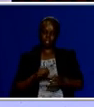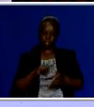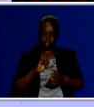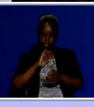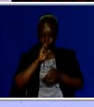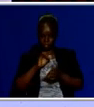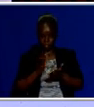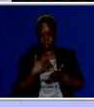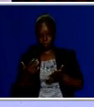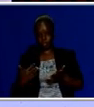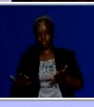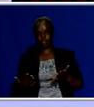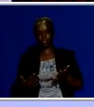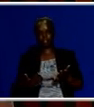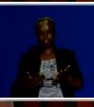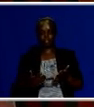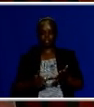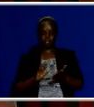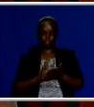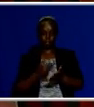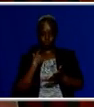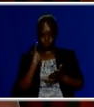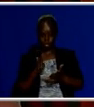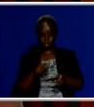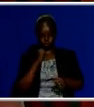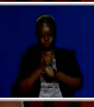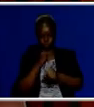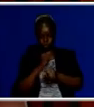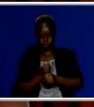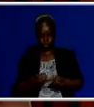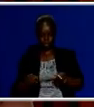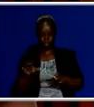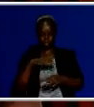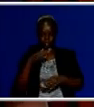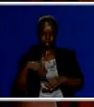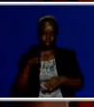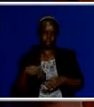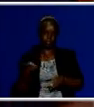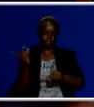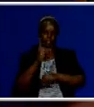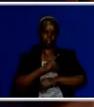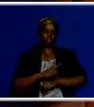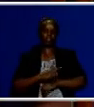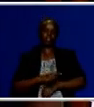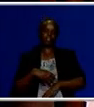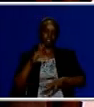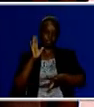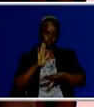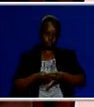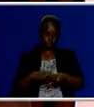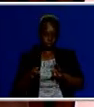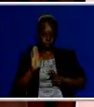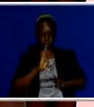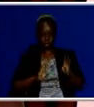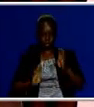something that somebody does every day. A habit can be good. There are good